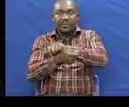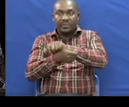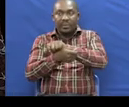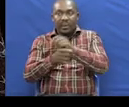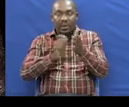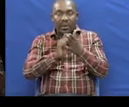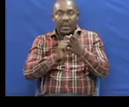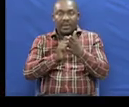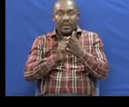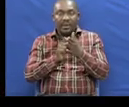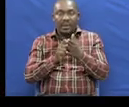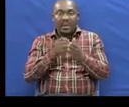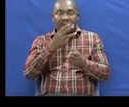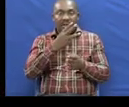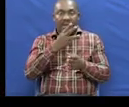to write